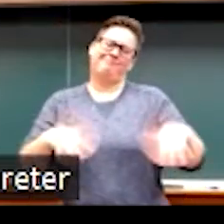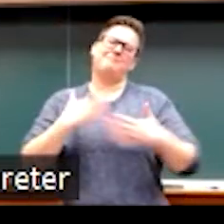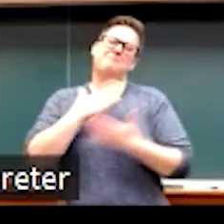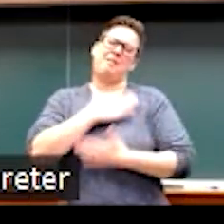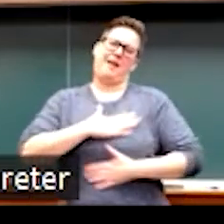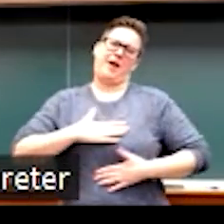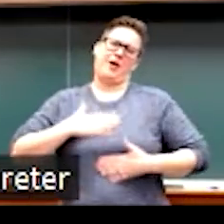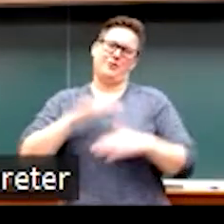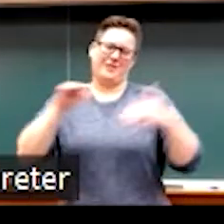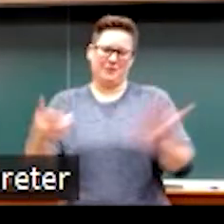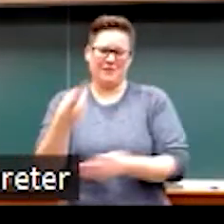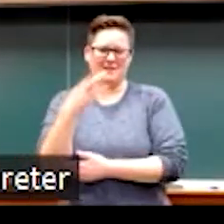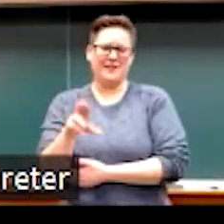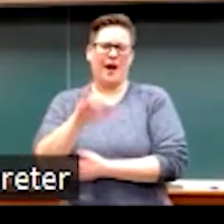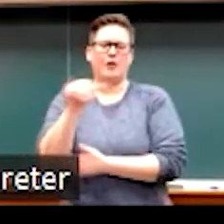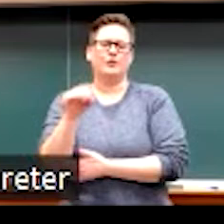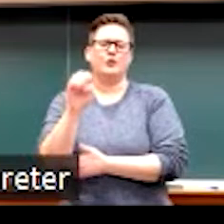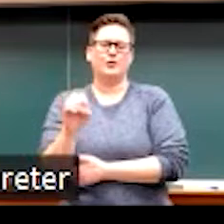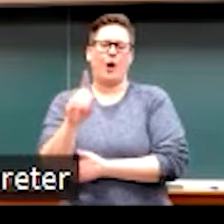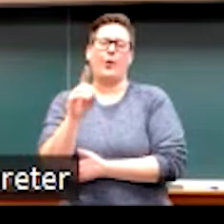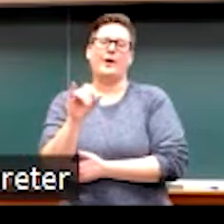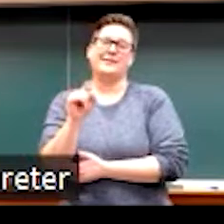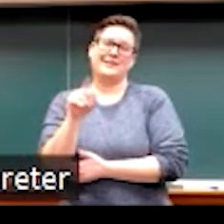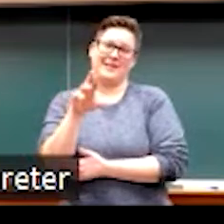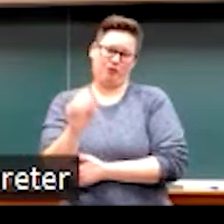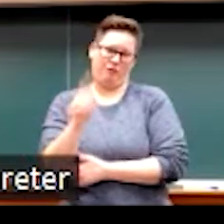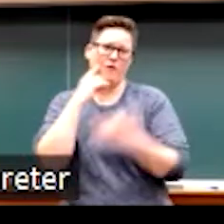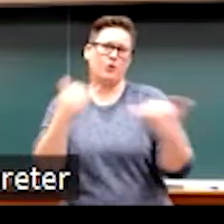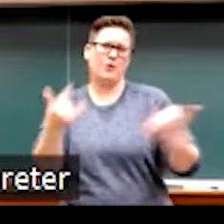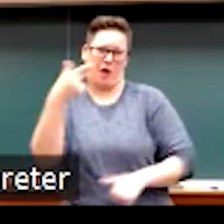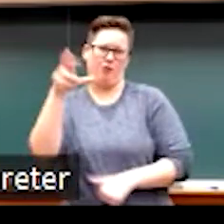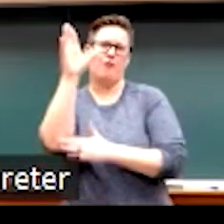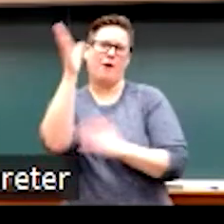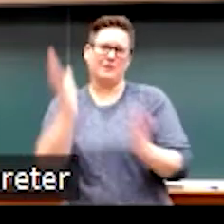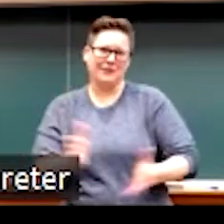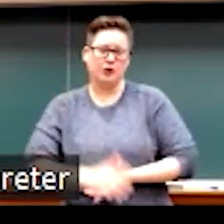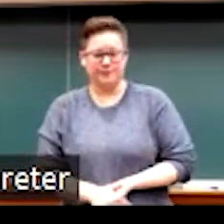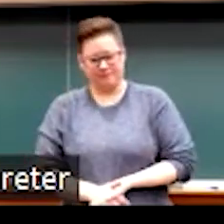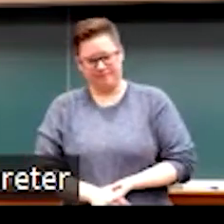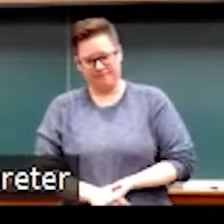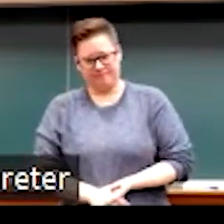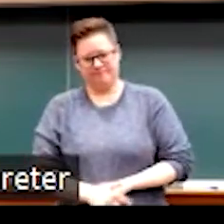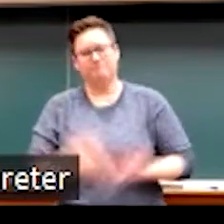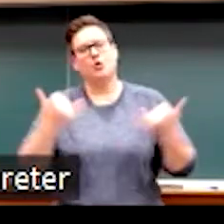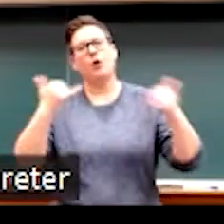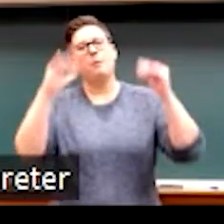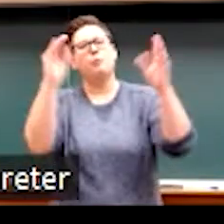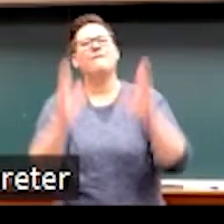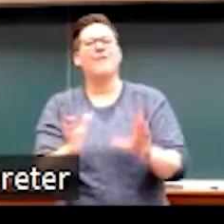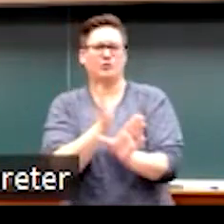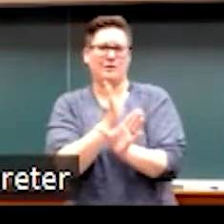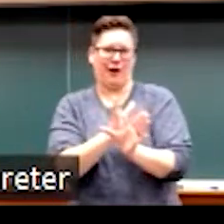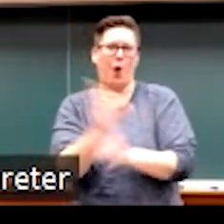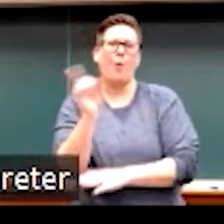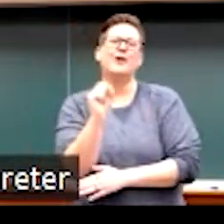pleasure to introduce Dr. Joe Ditre, today's Grand Round speaker. He's a currently professor of psychology